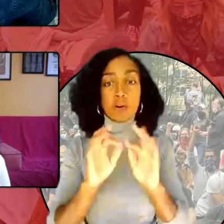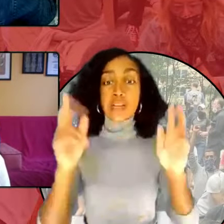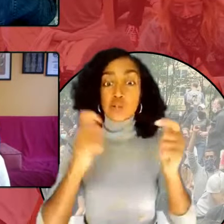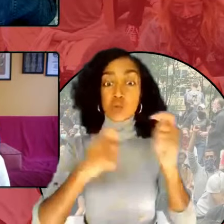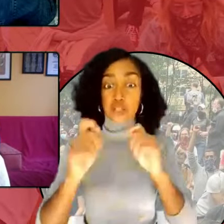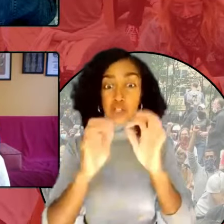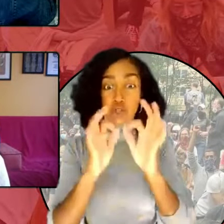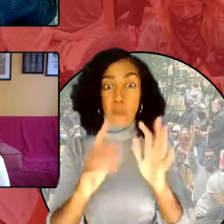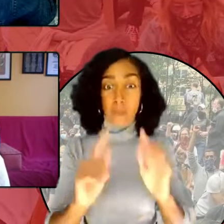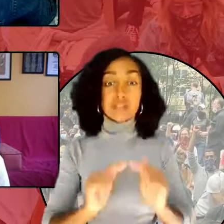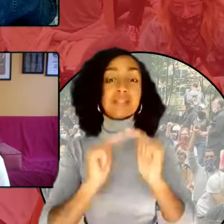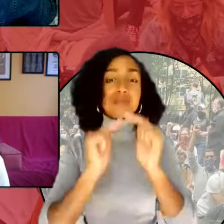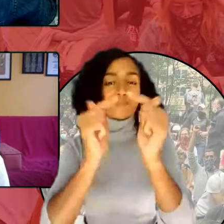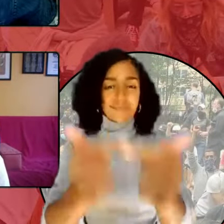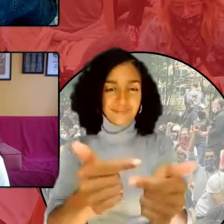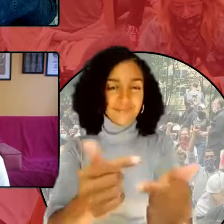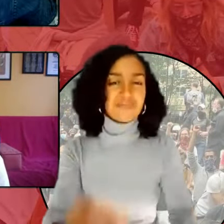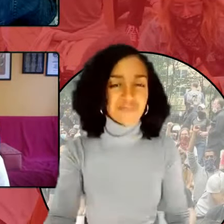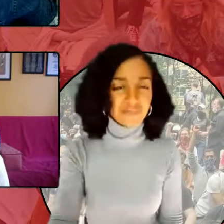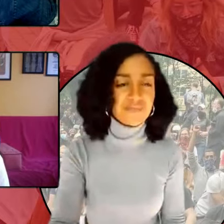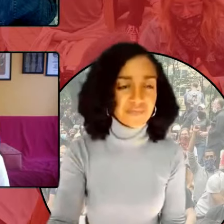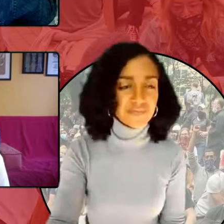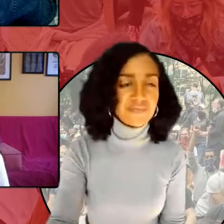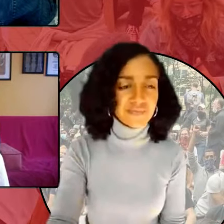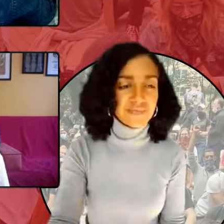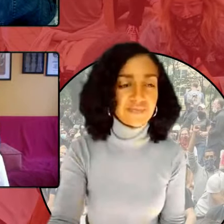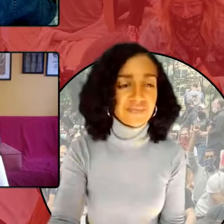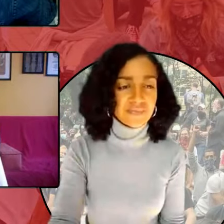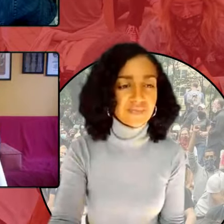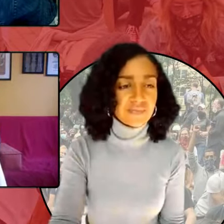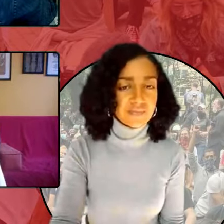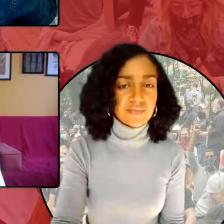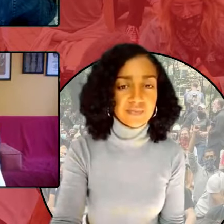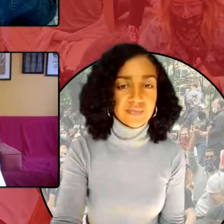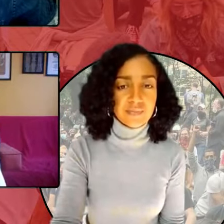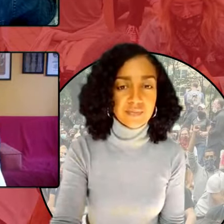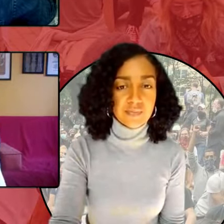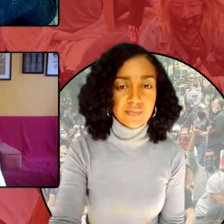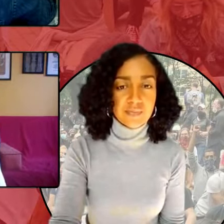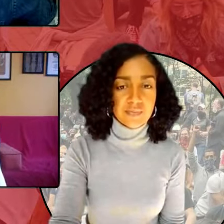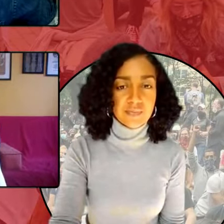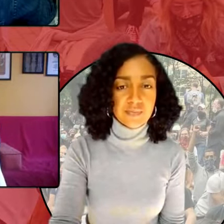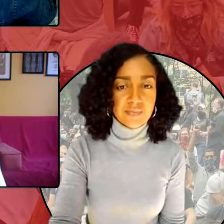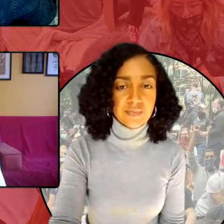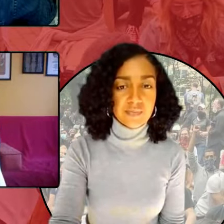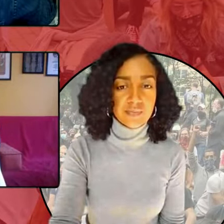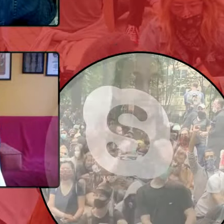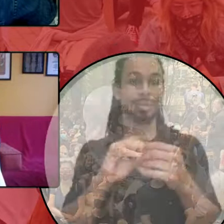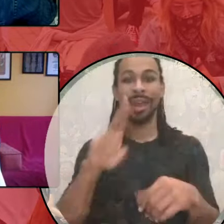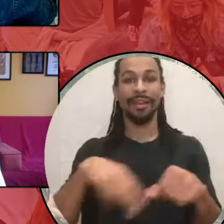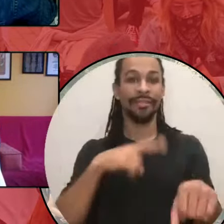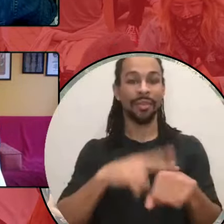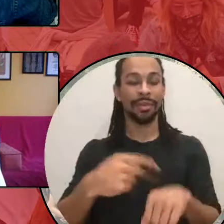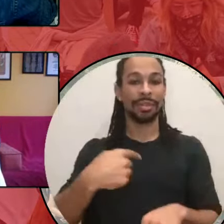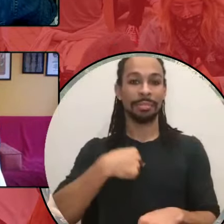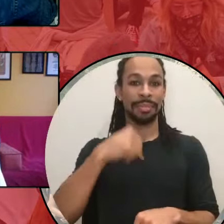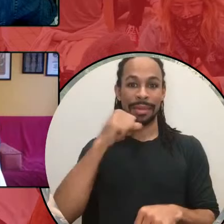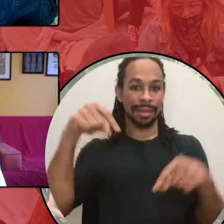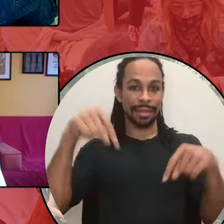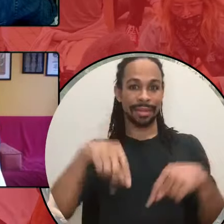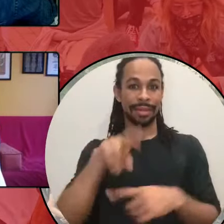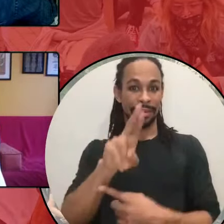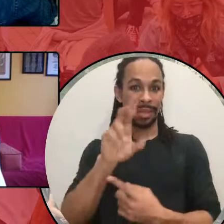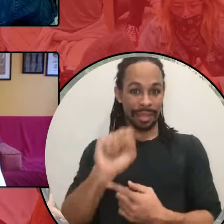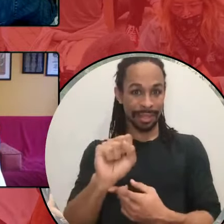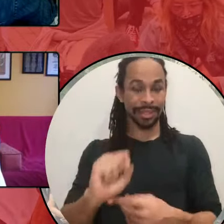Hey, yeah. Of course, I'm not in the United States, but we're going to be facing a number of interesting questions